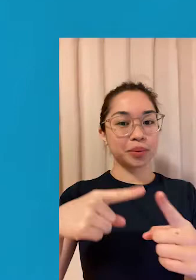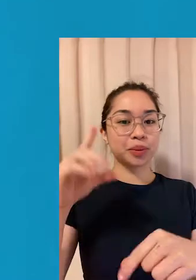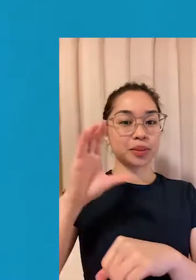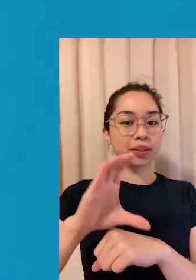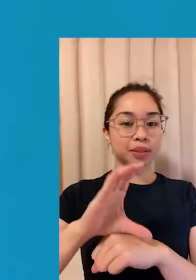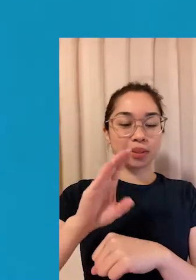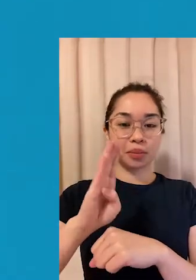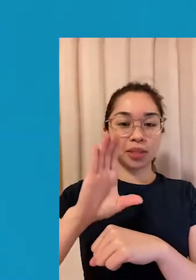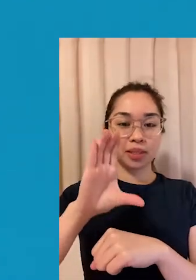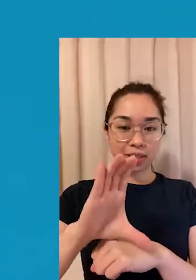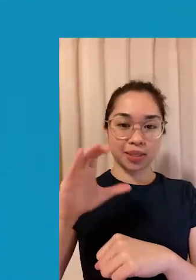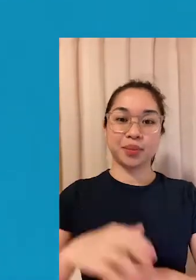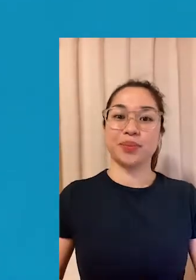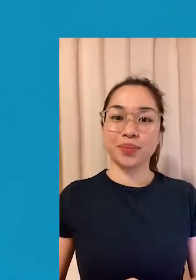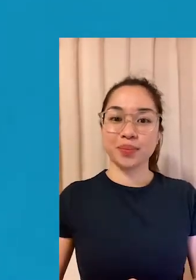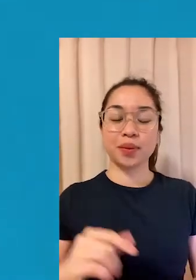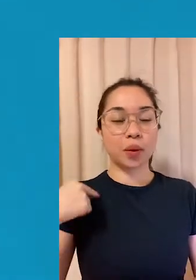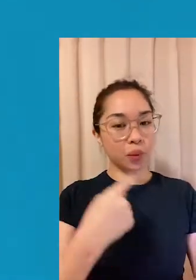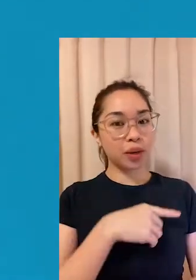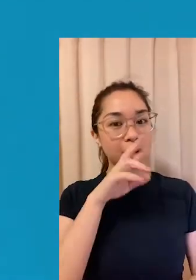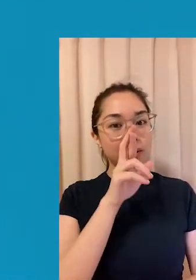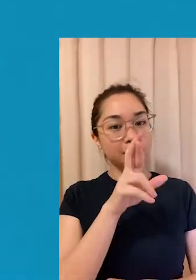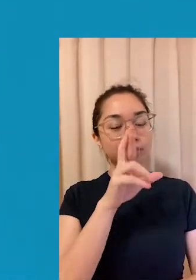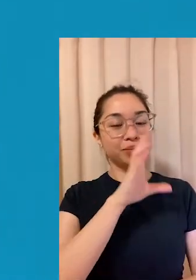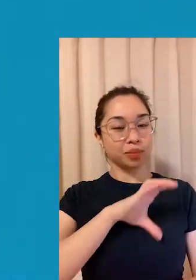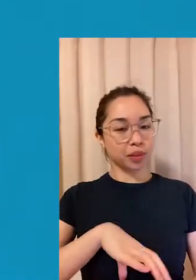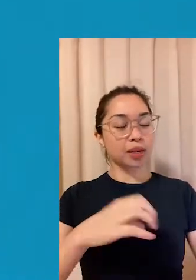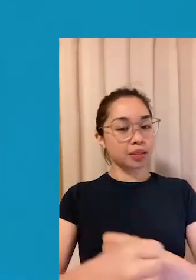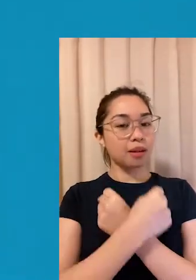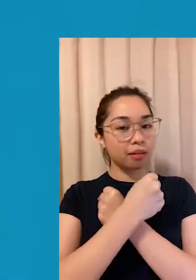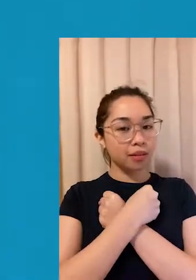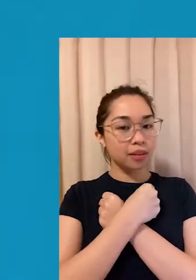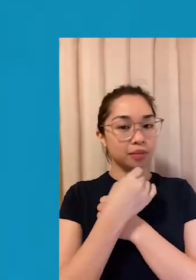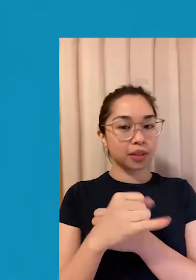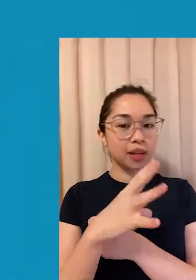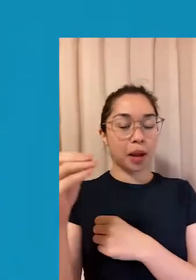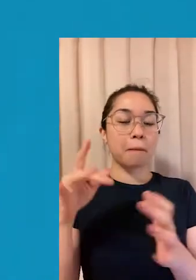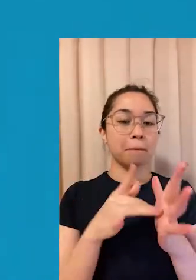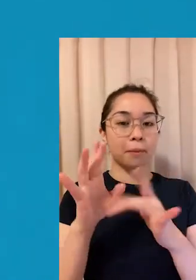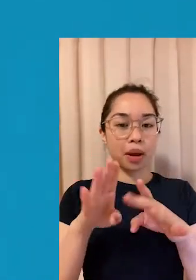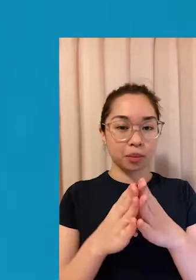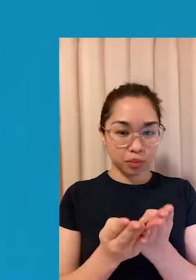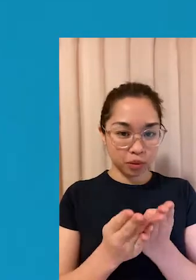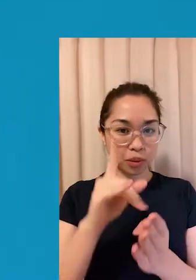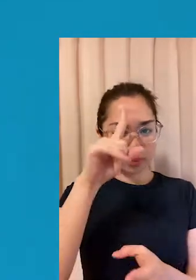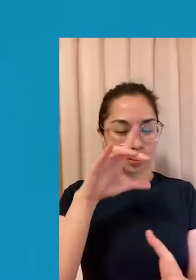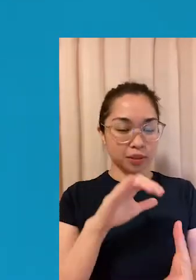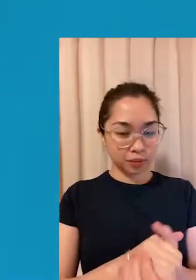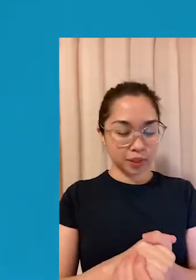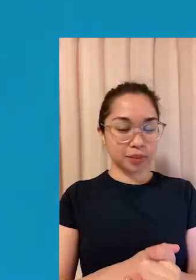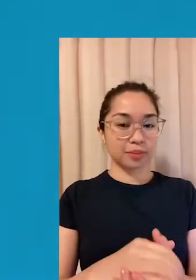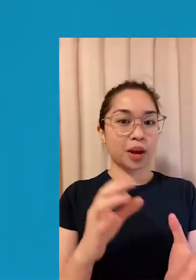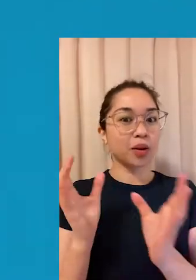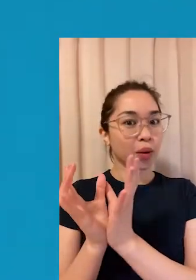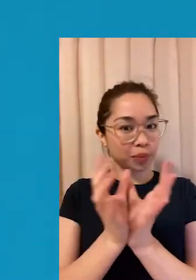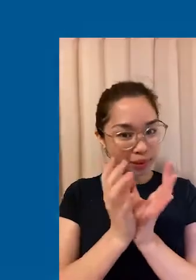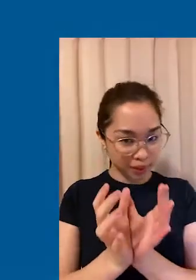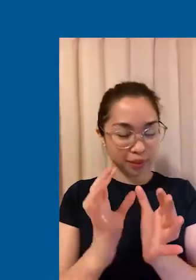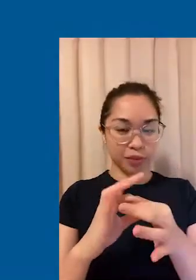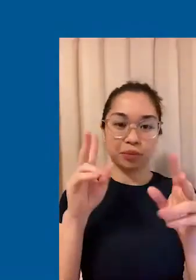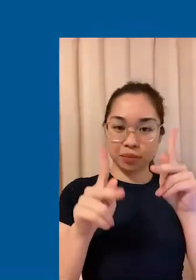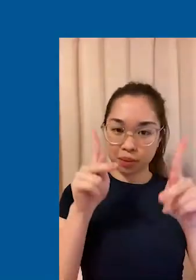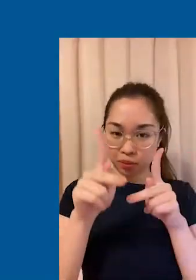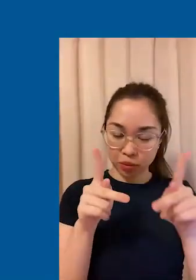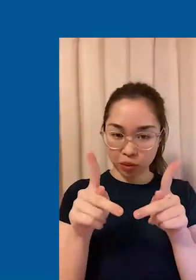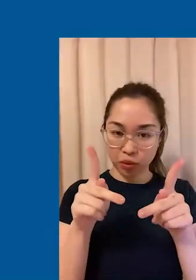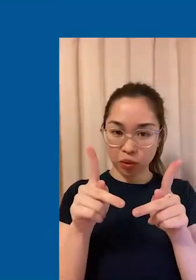Welcome to CCBC. We are a Christ-loving and Bible-believing community of people purposely placed